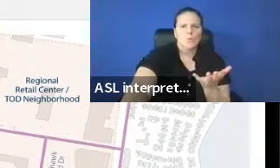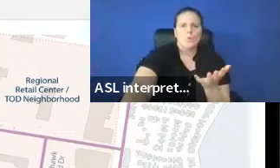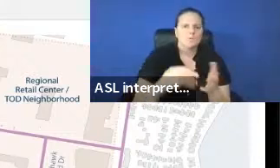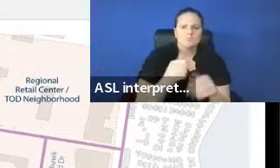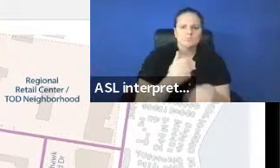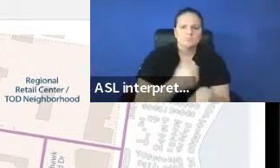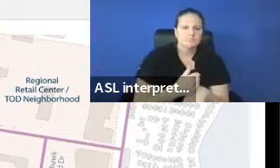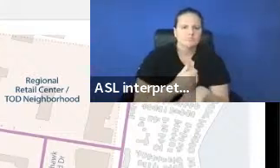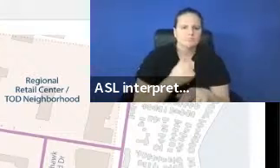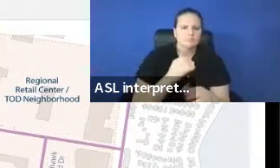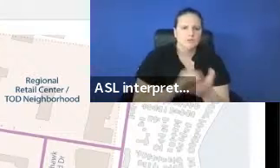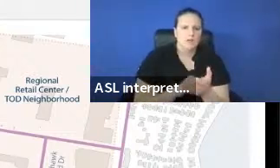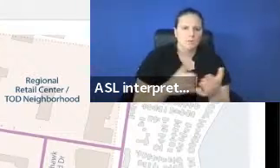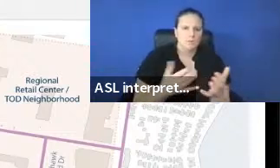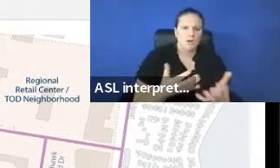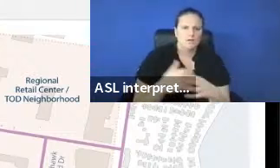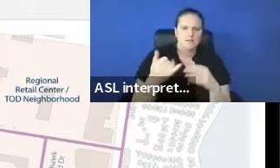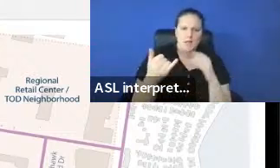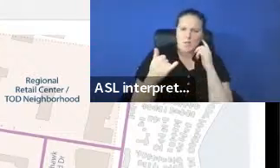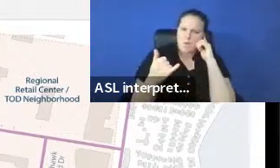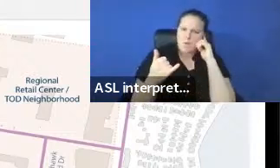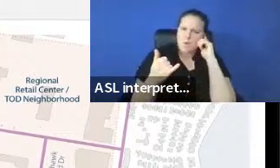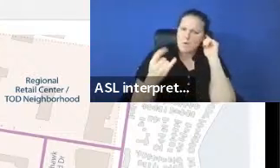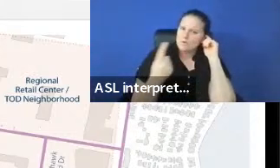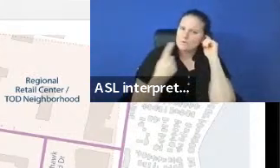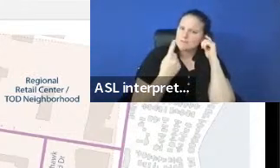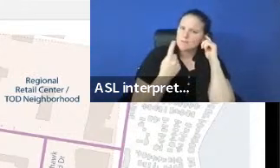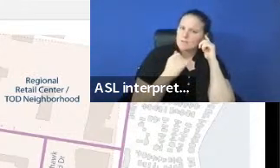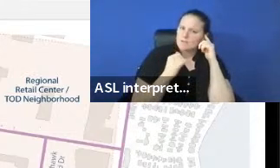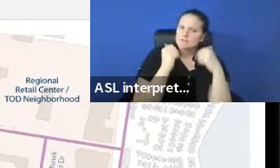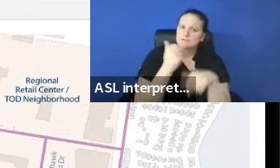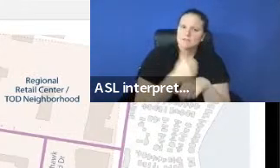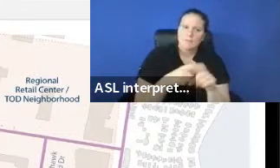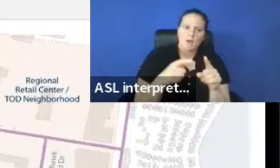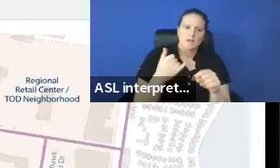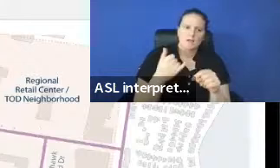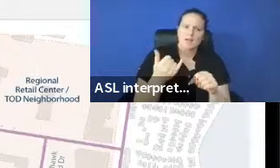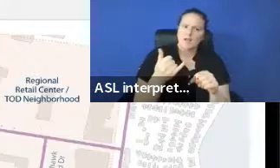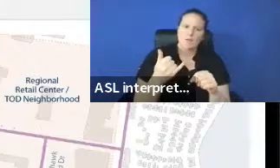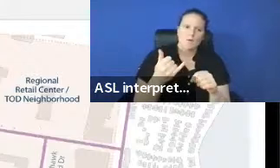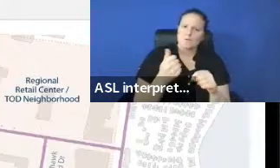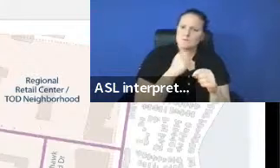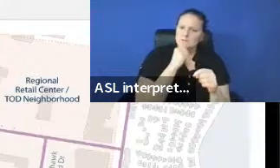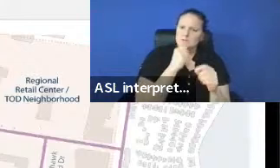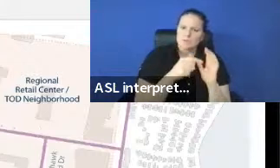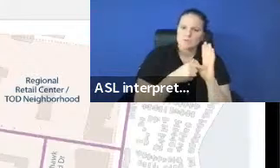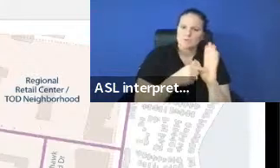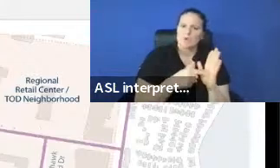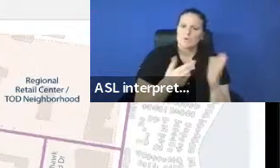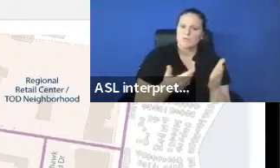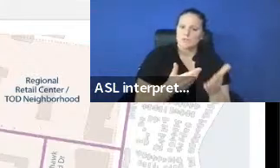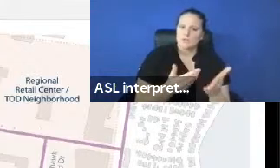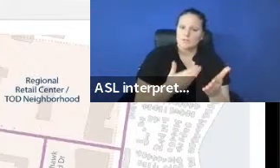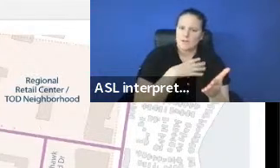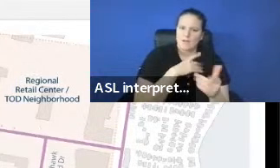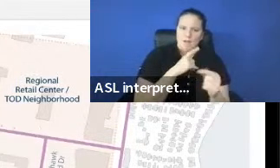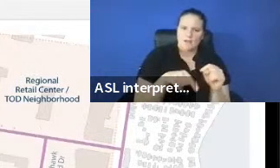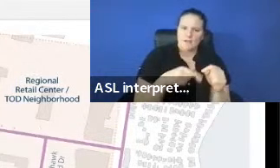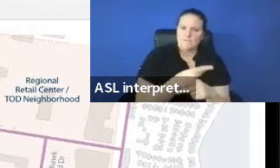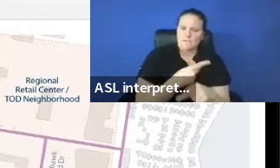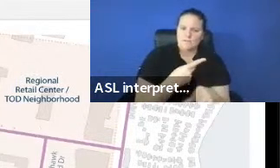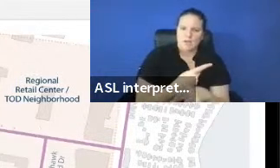see that there's in yellow, there's something about existing, but yellow isn't portrayed here. So I can't figure